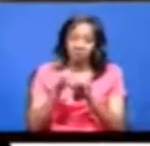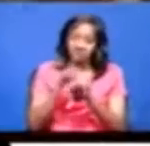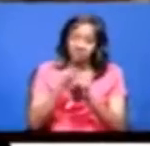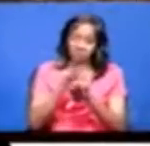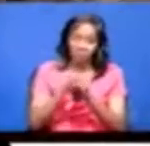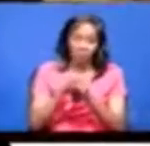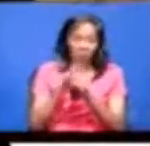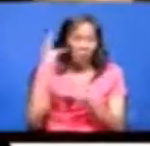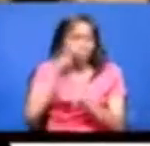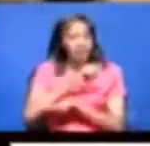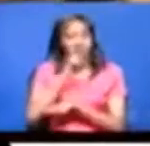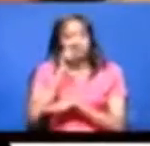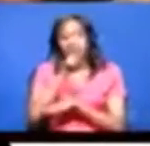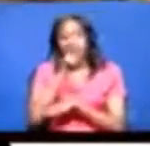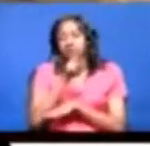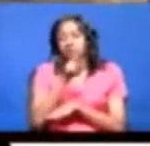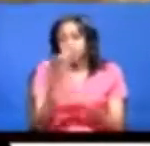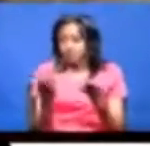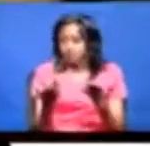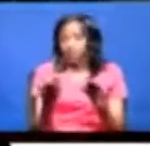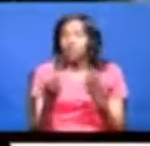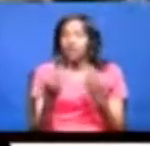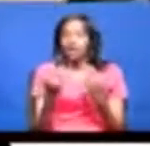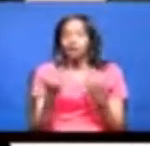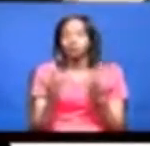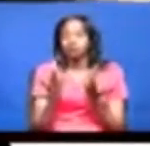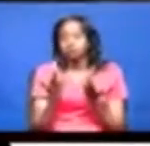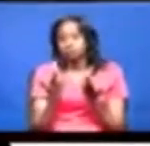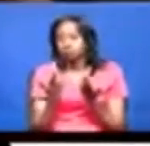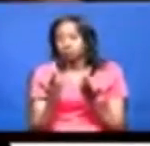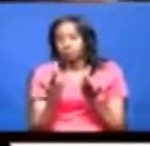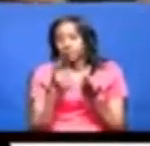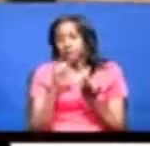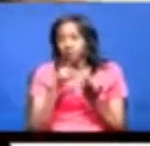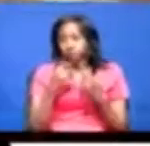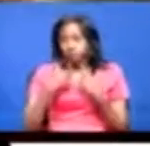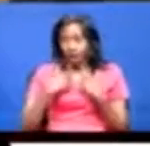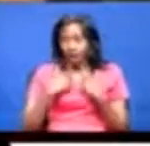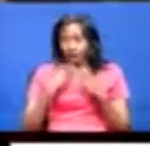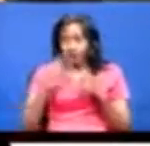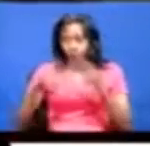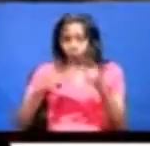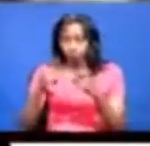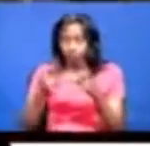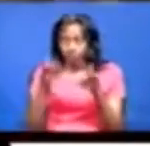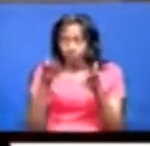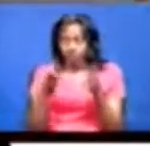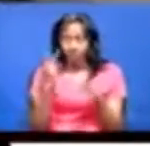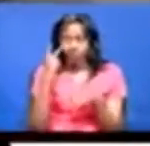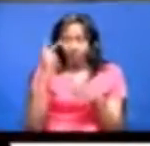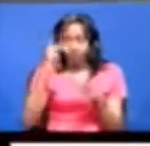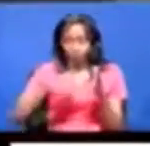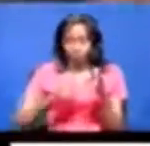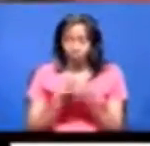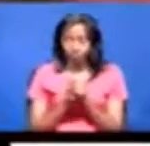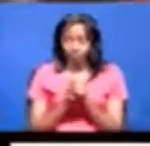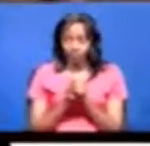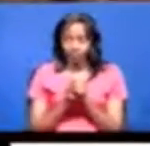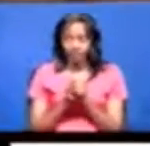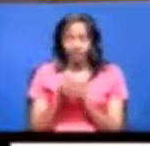Sonko from that particular race have in regard to the process that we are seeing right now? And